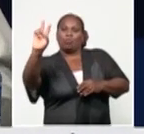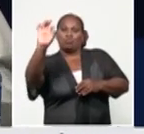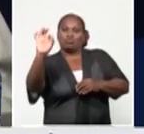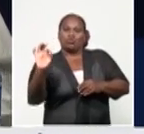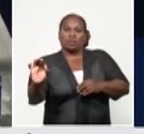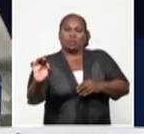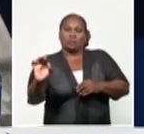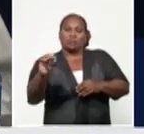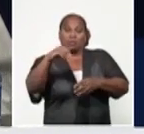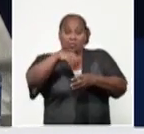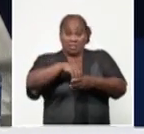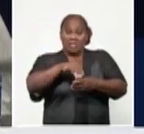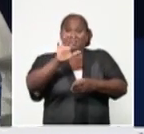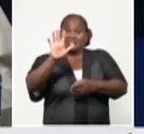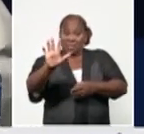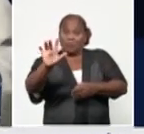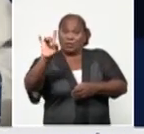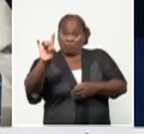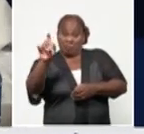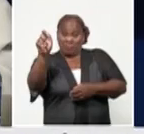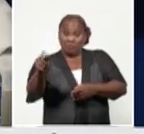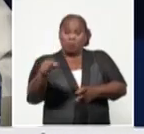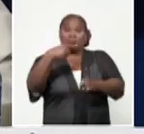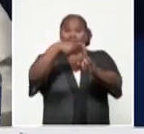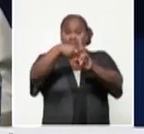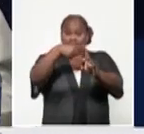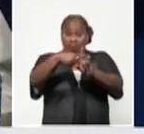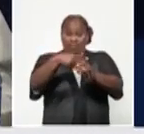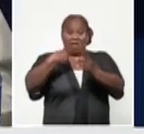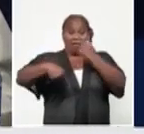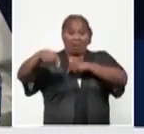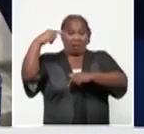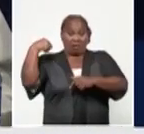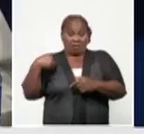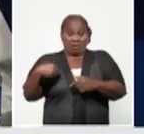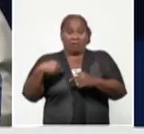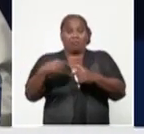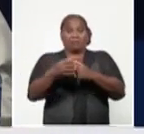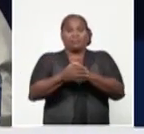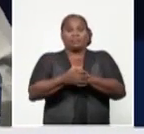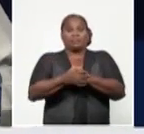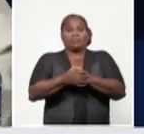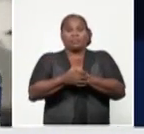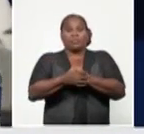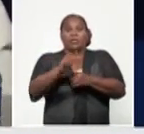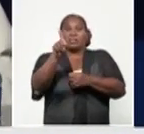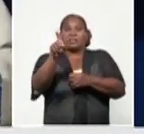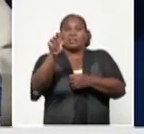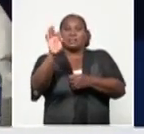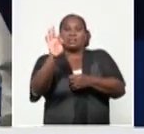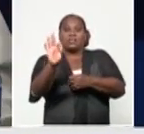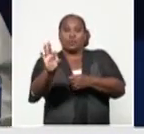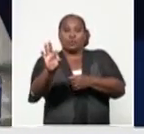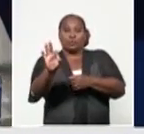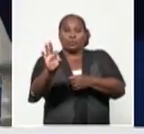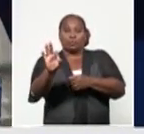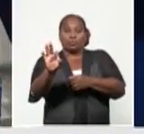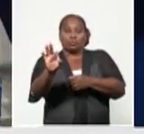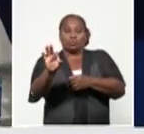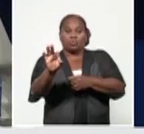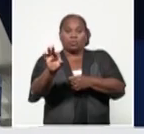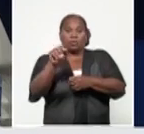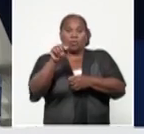hospital. Of the 59 positive cases yesterday, 18 are autochthonous, the result of